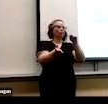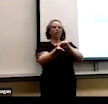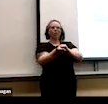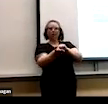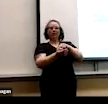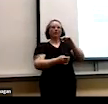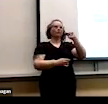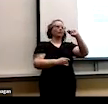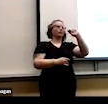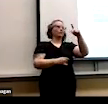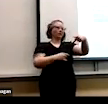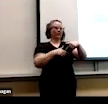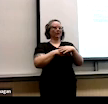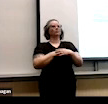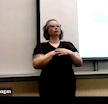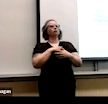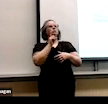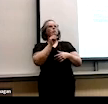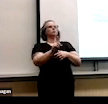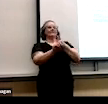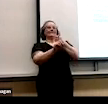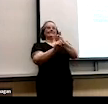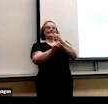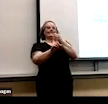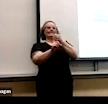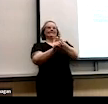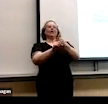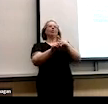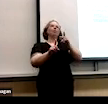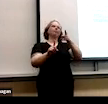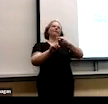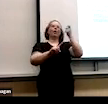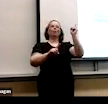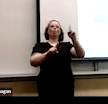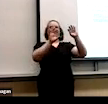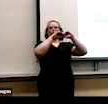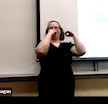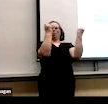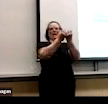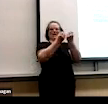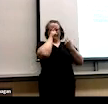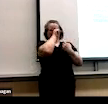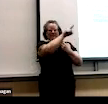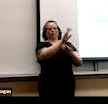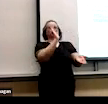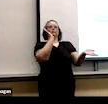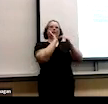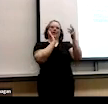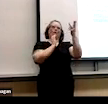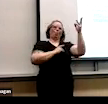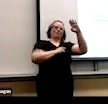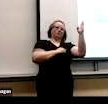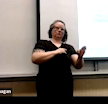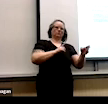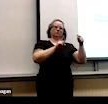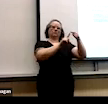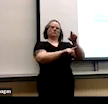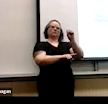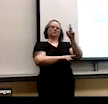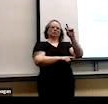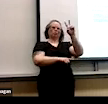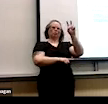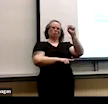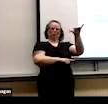through Surrey Place, which is an organization in Toronto. They have a great link through their website where you can click on guidelines for the care of the adult with